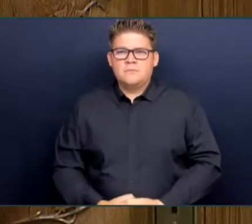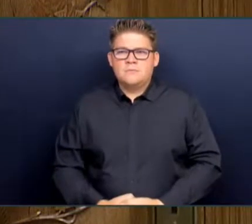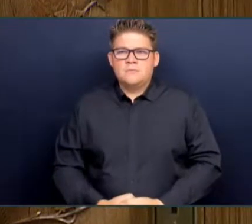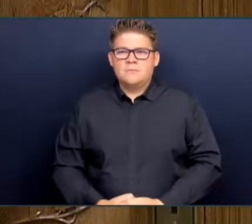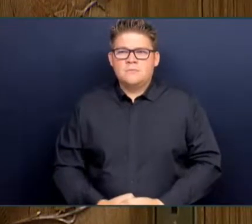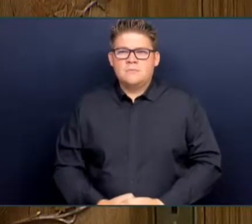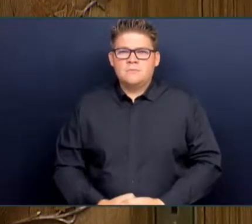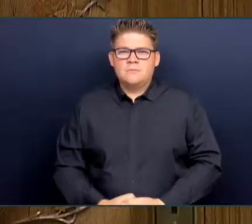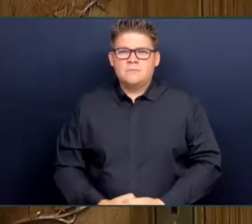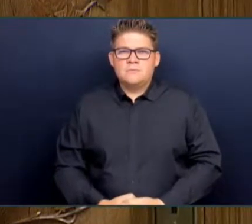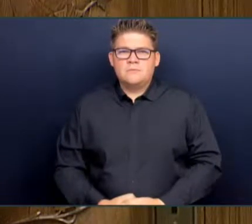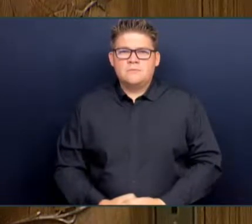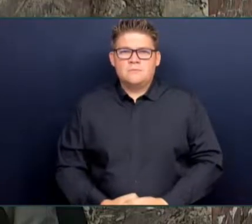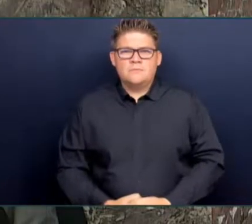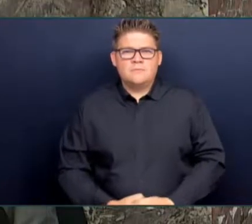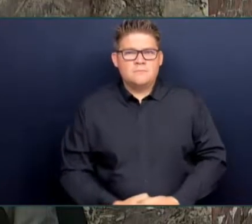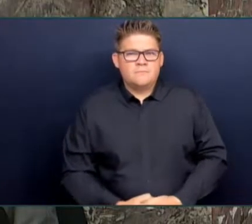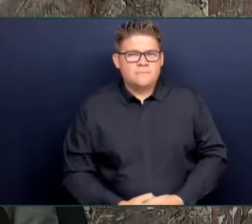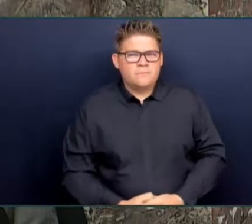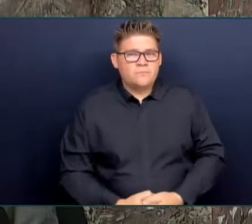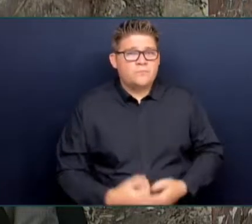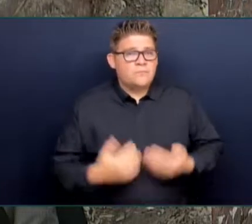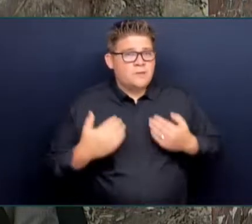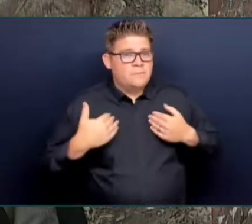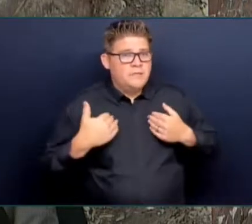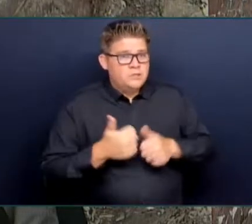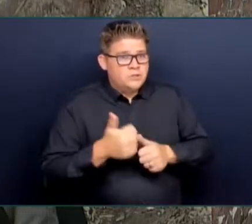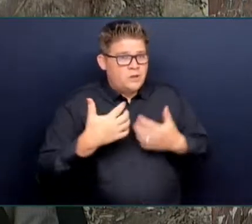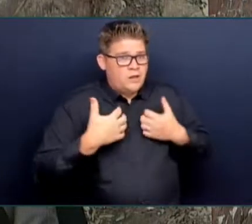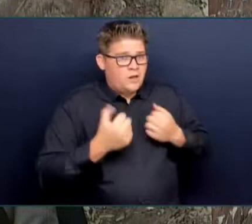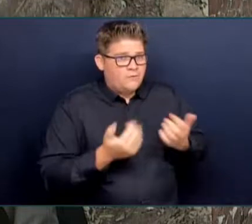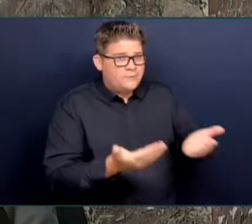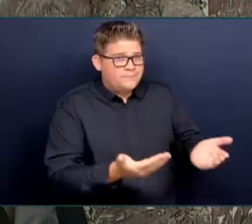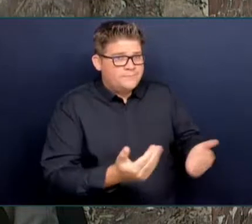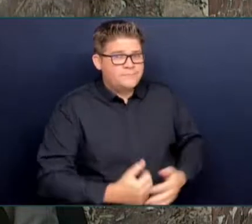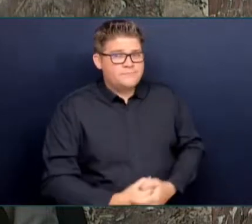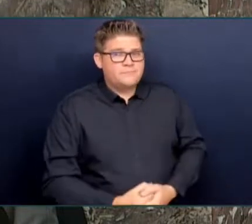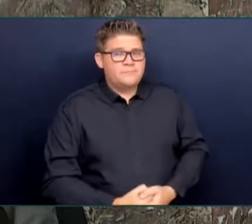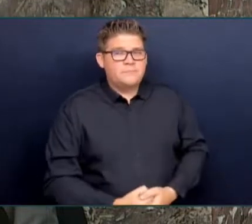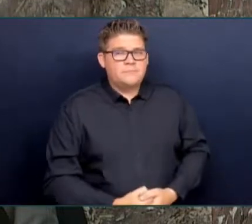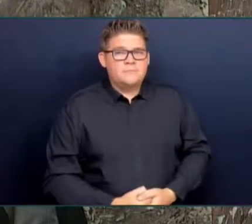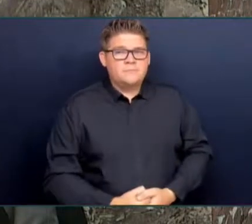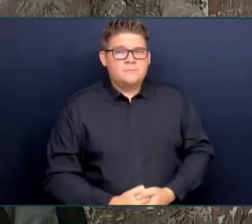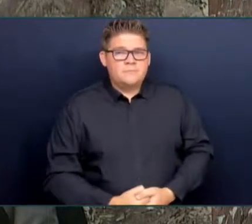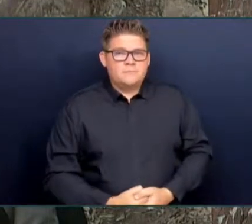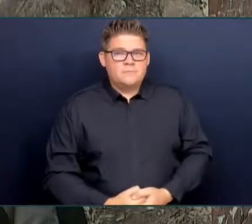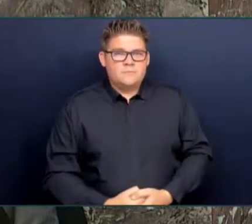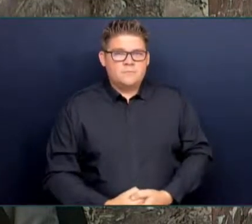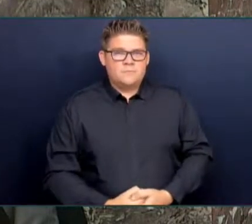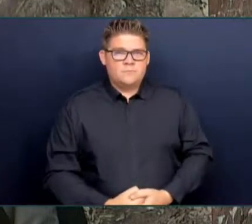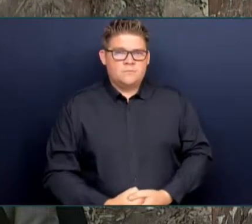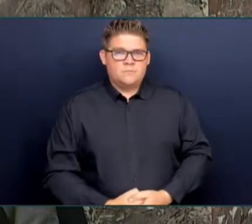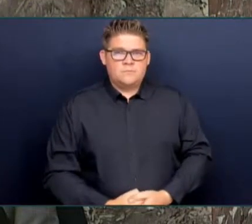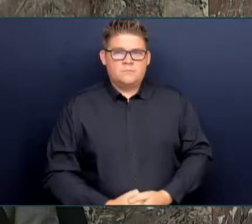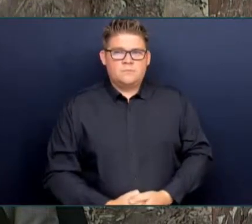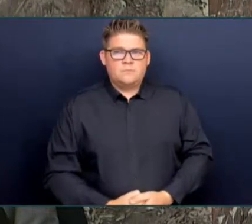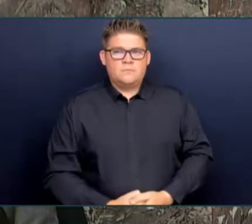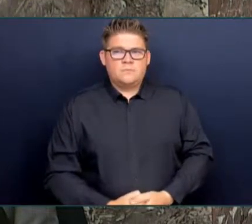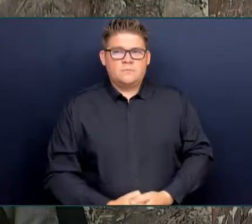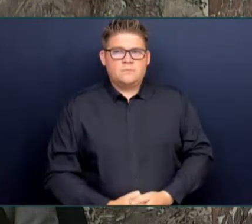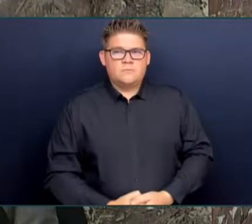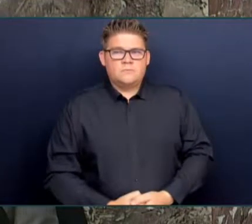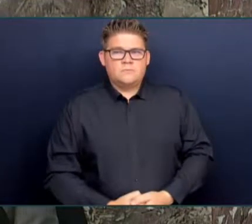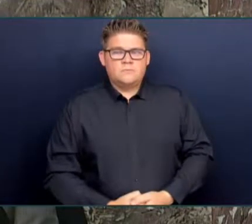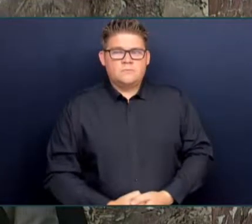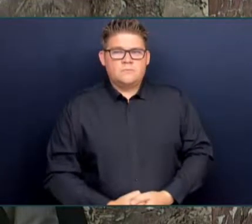Minister of Health. Honourable Speaker, I think, Honourable Speaker, the reason why the Canadian Institute for